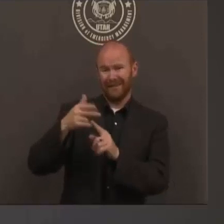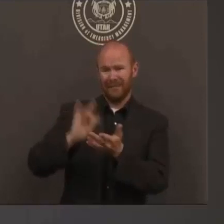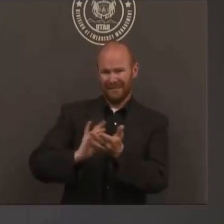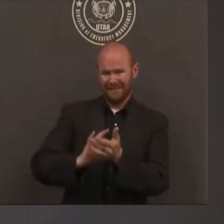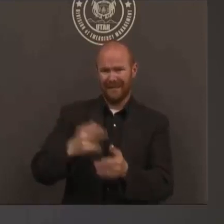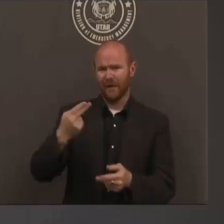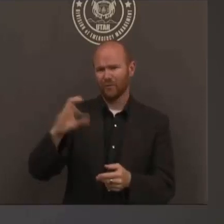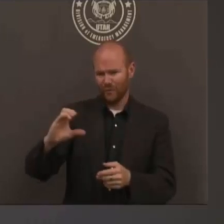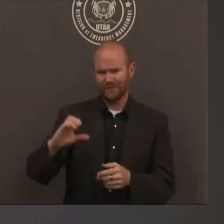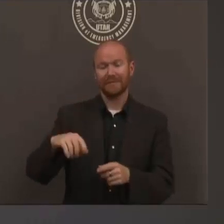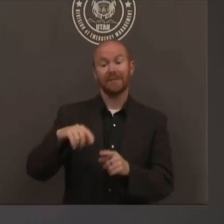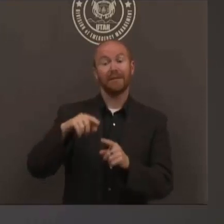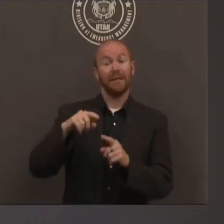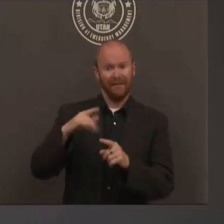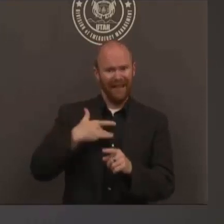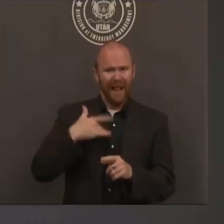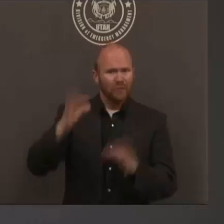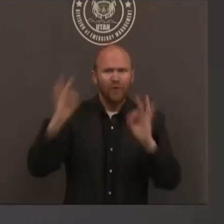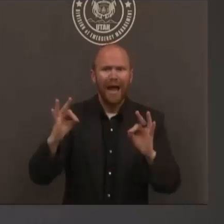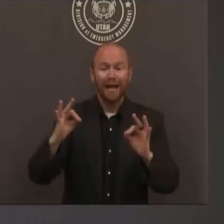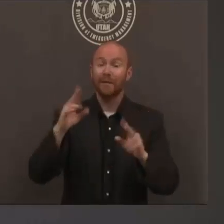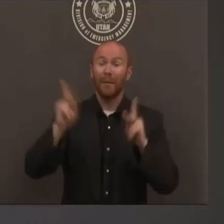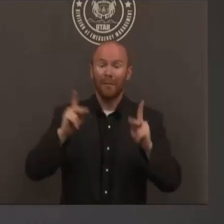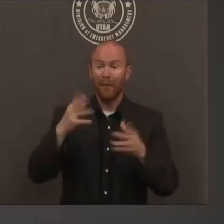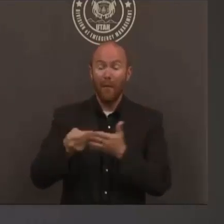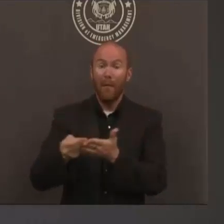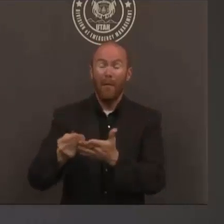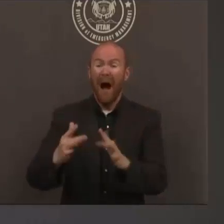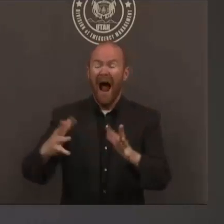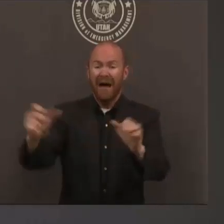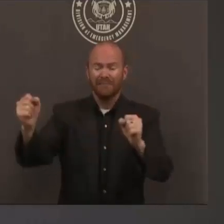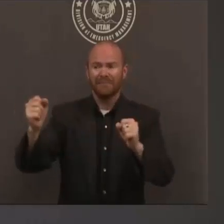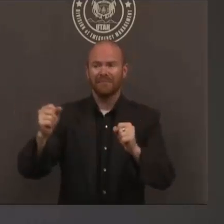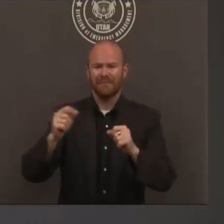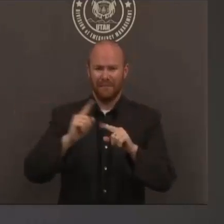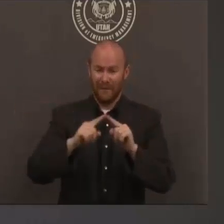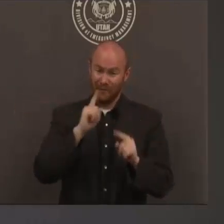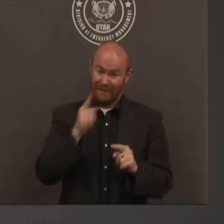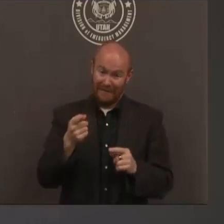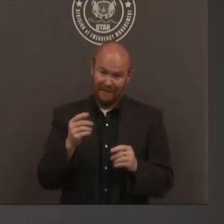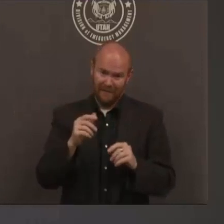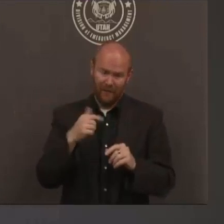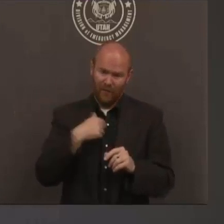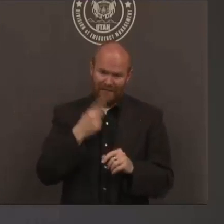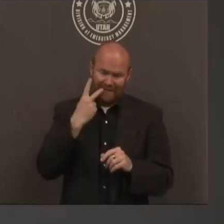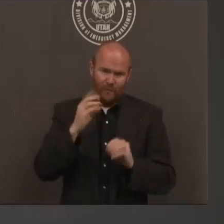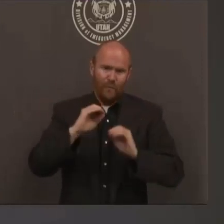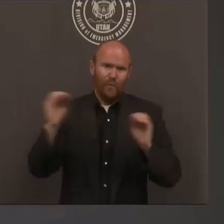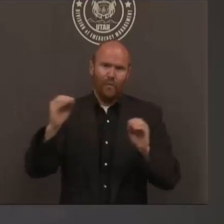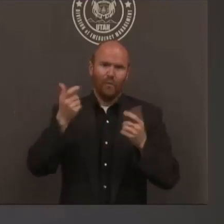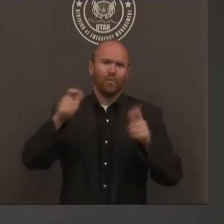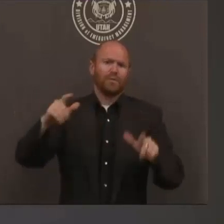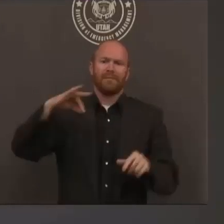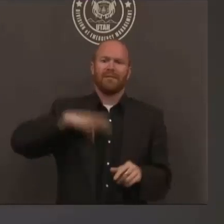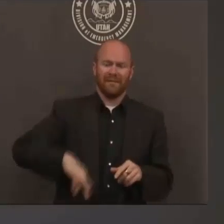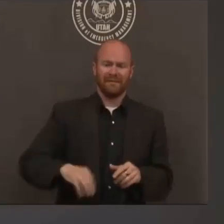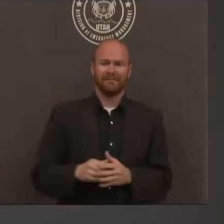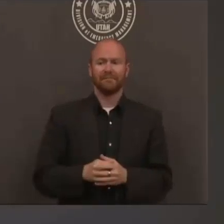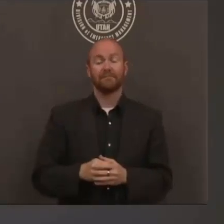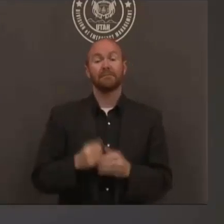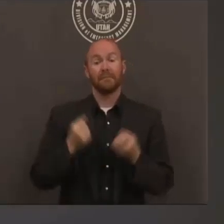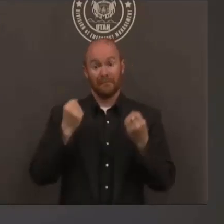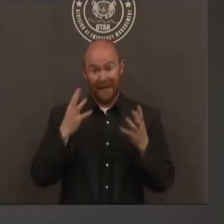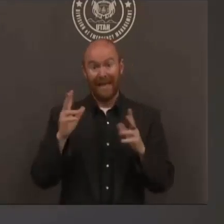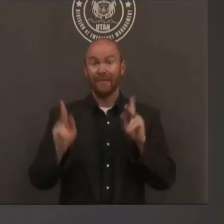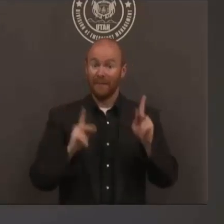results will be with this, hopefully, clinical studies and trials. We have a lot of anecdotal evidence where people say